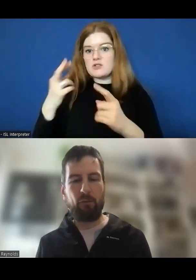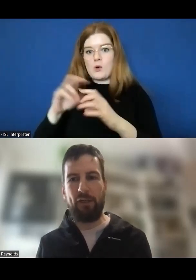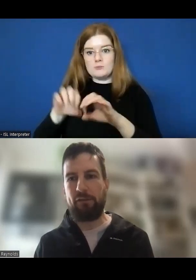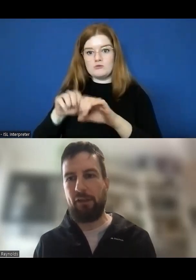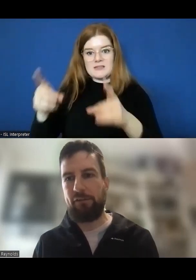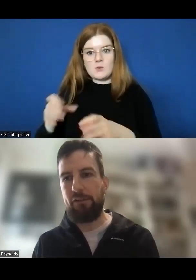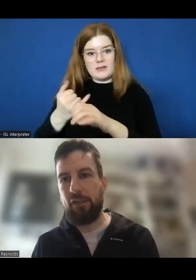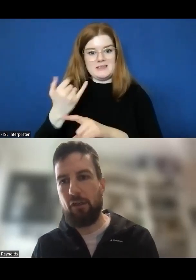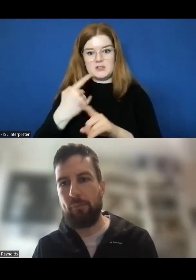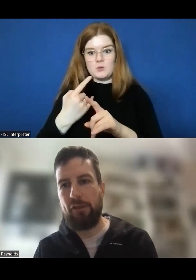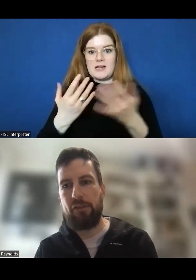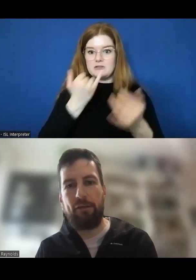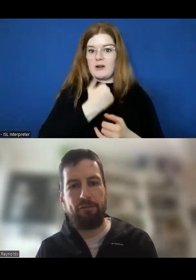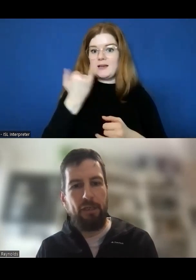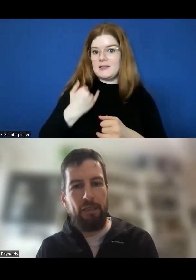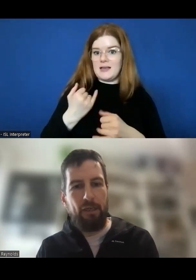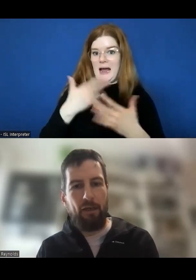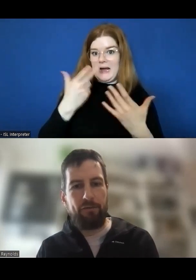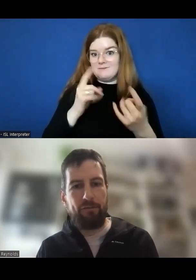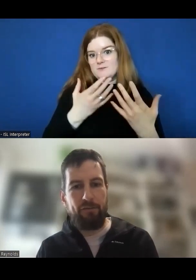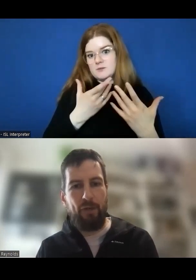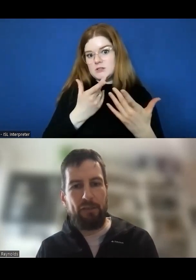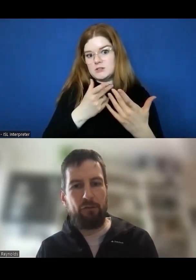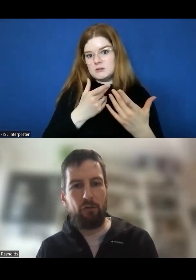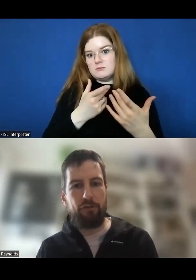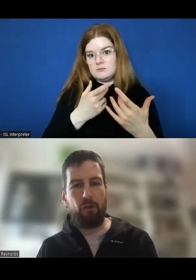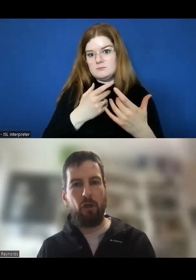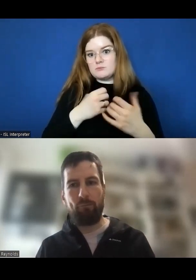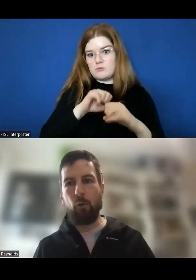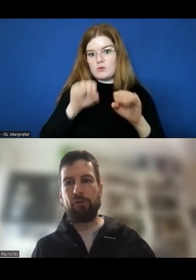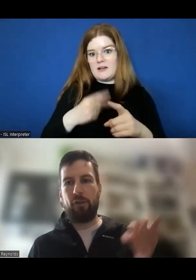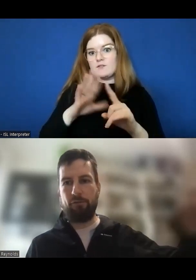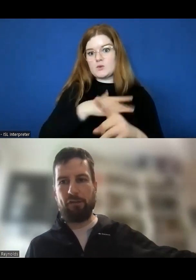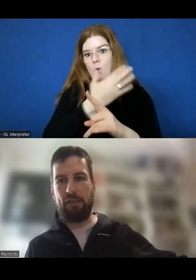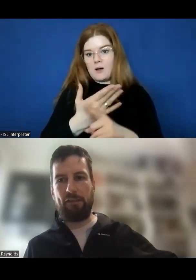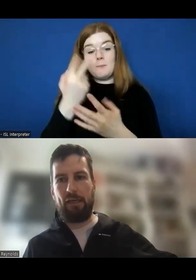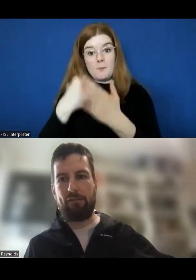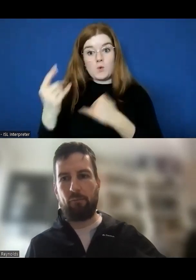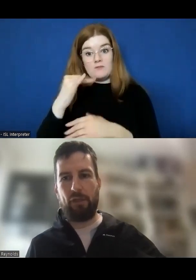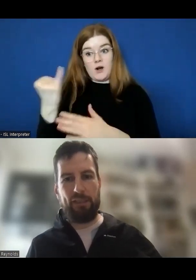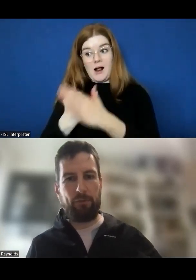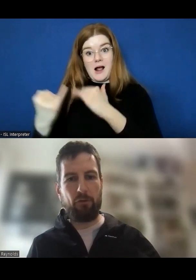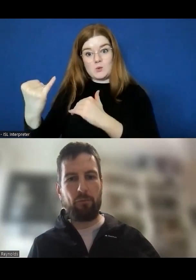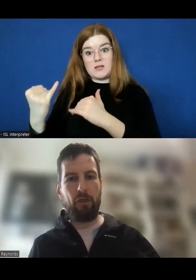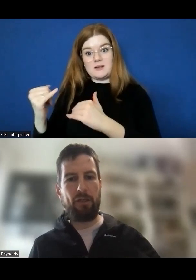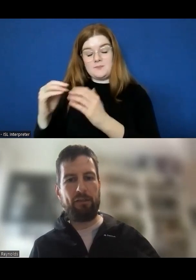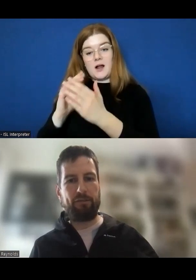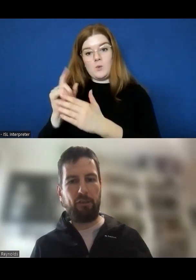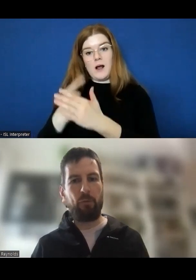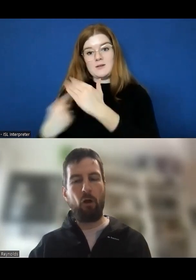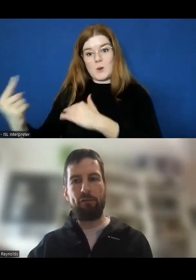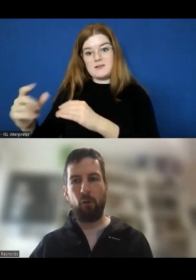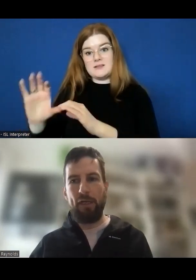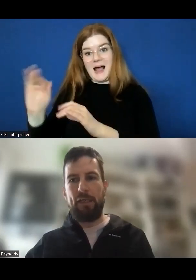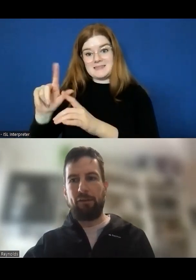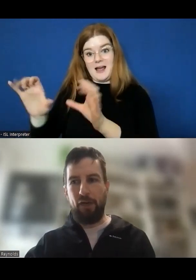fragmented in the way that the Israeli occupation has systematically done for so long, both in terms of isolating Gaza and keeping it under blockade and siege,